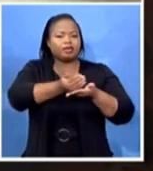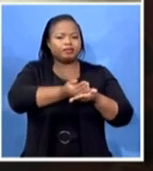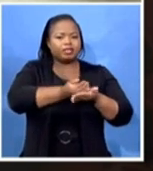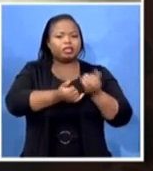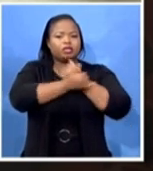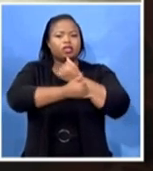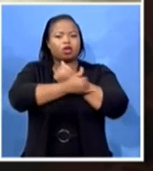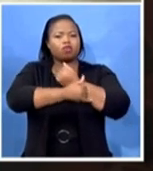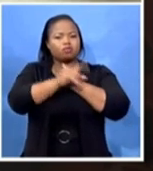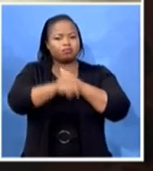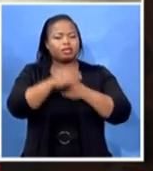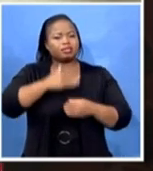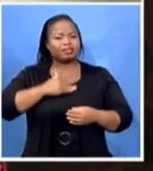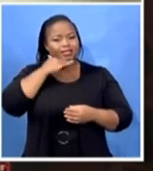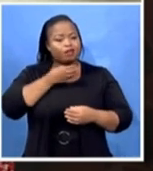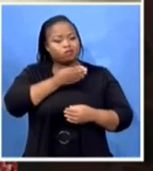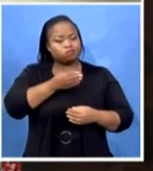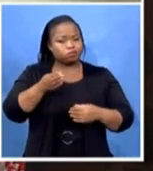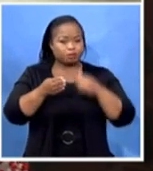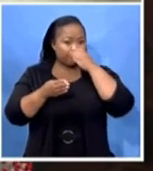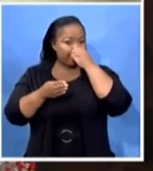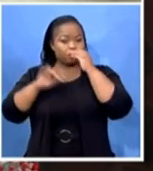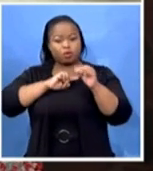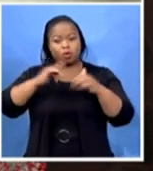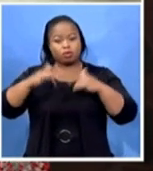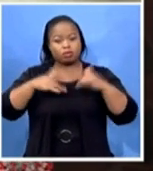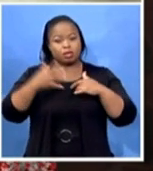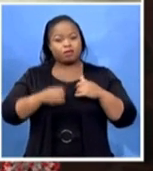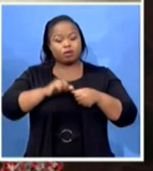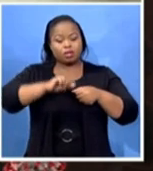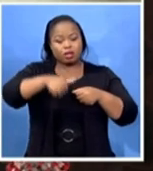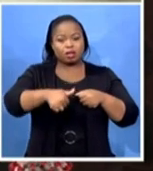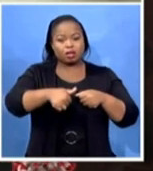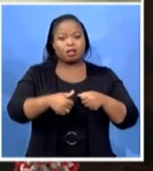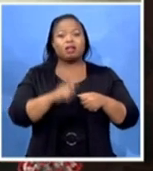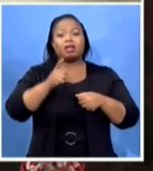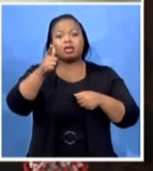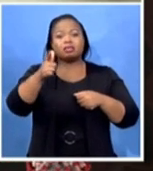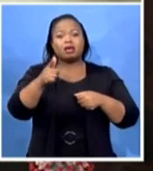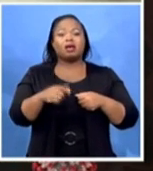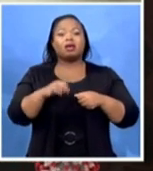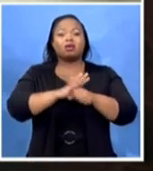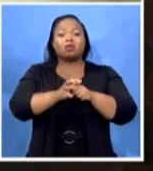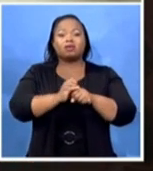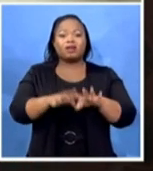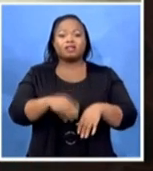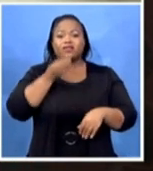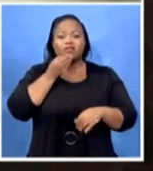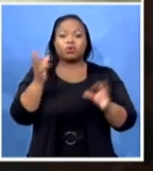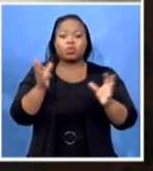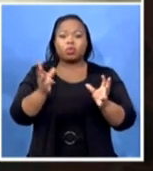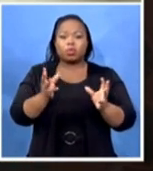that post-COVID-19 there will be food insecurity. Do you think we